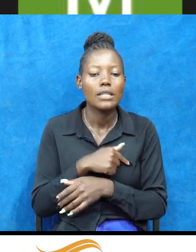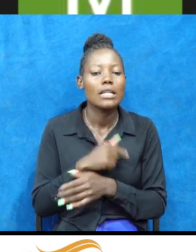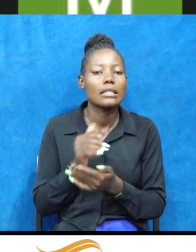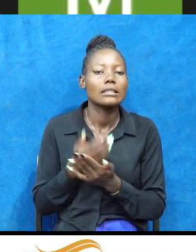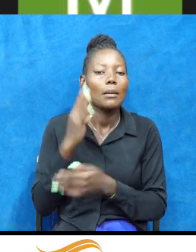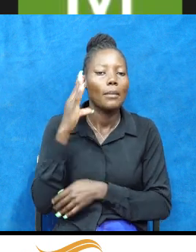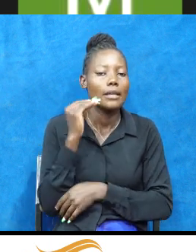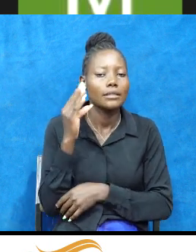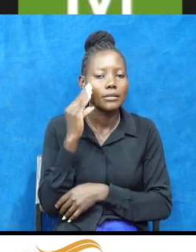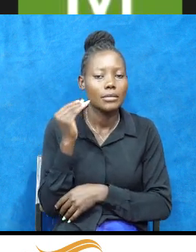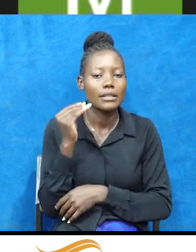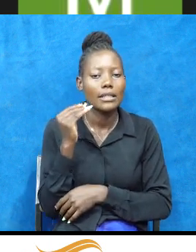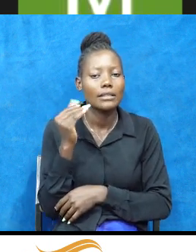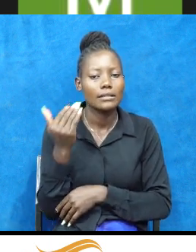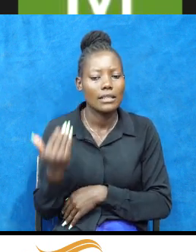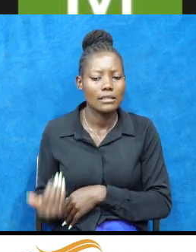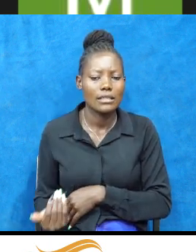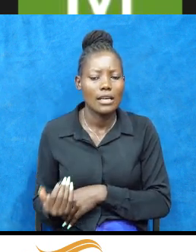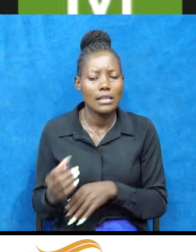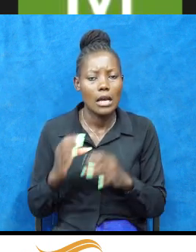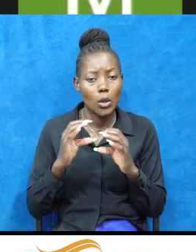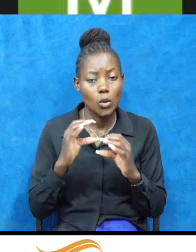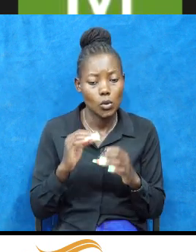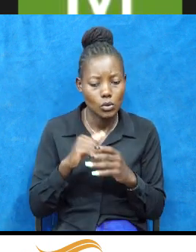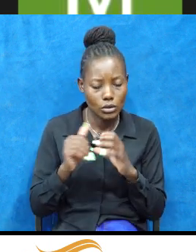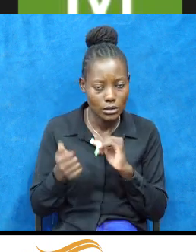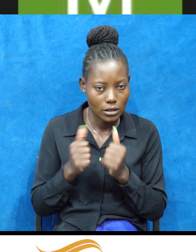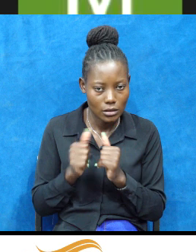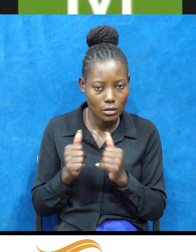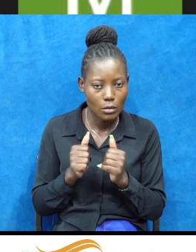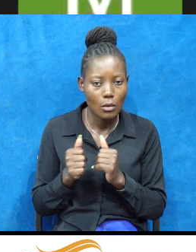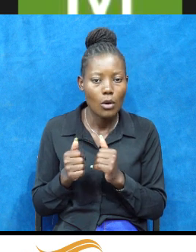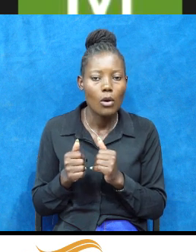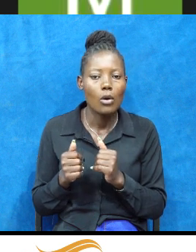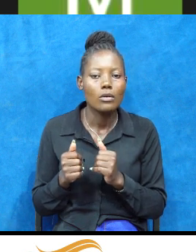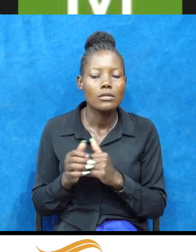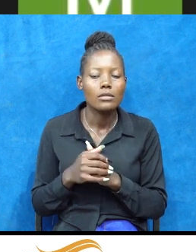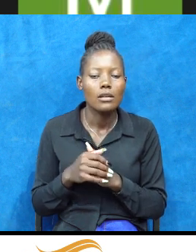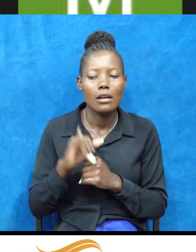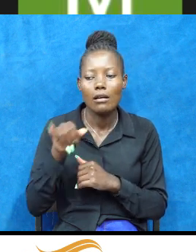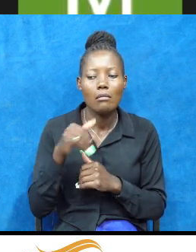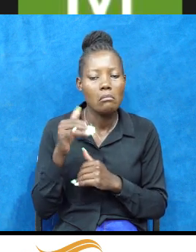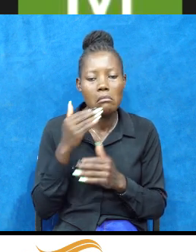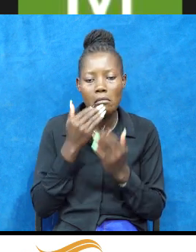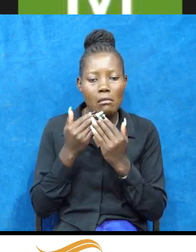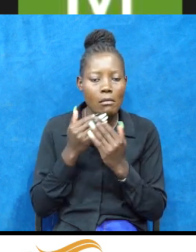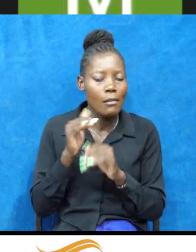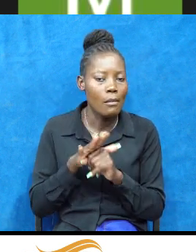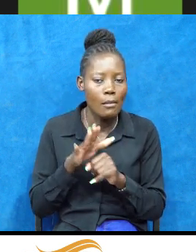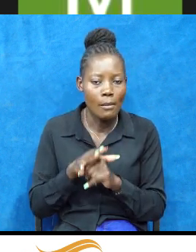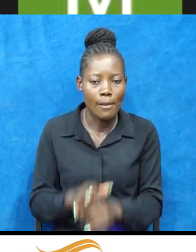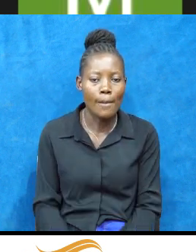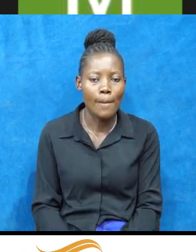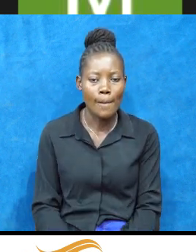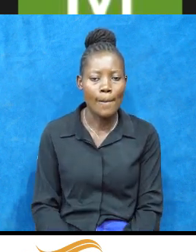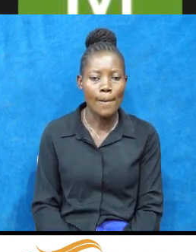experiences as young coaches in our sport to learn from. So it's just an appreciation, sir. Thank you so